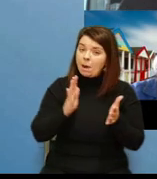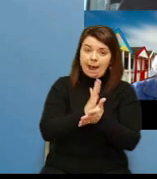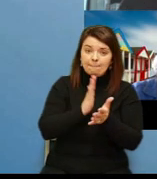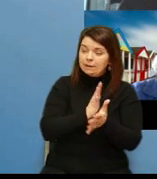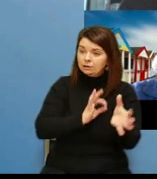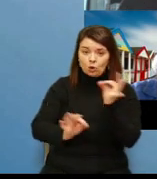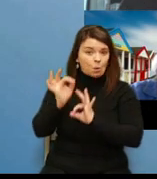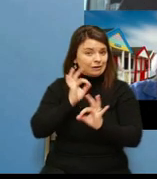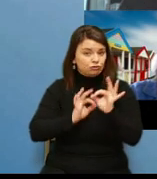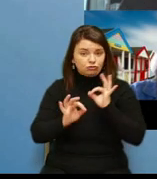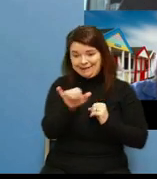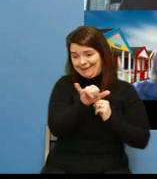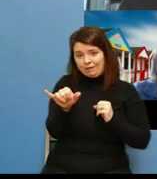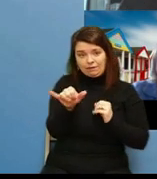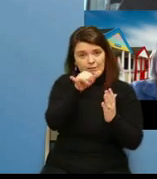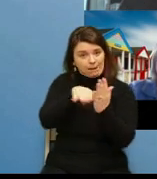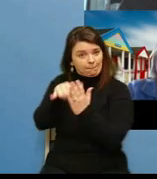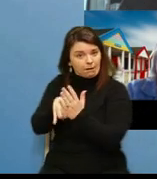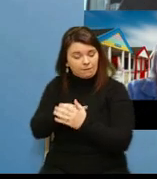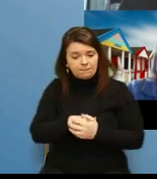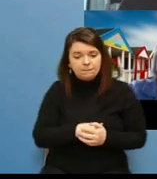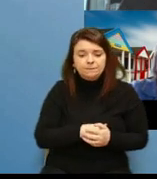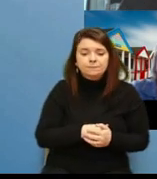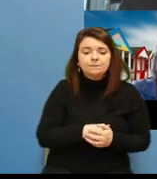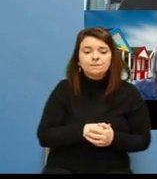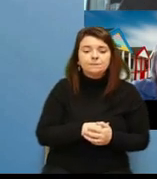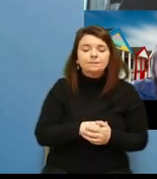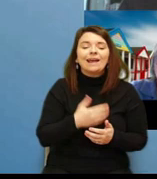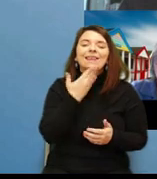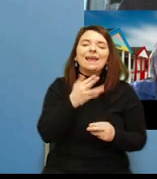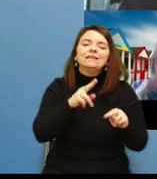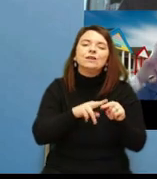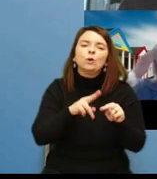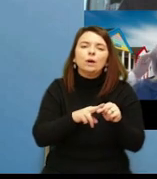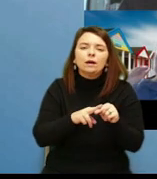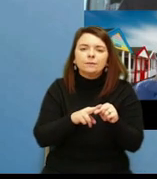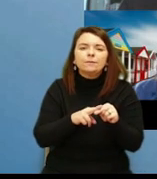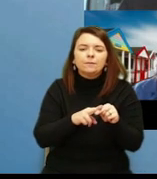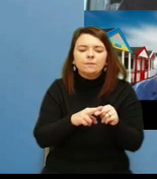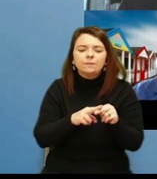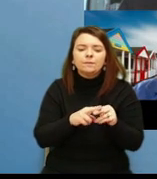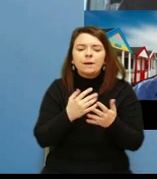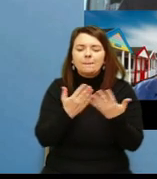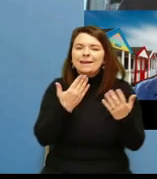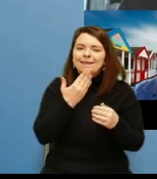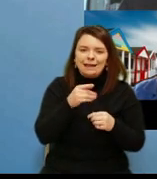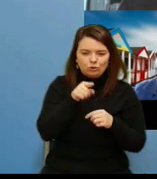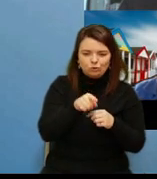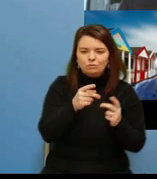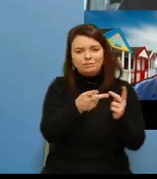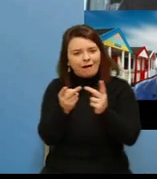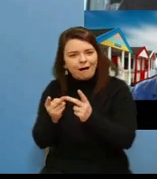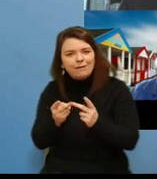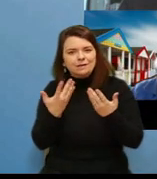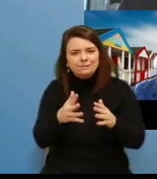acceptable. So I'm happy to take any questions on either of the papers. Many thanks,